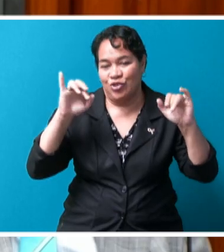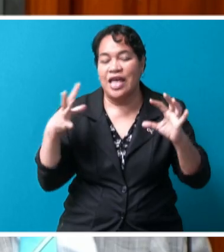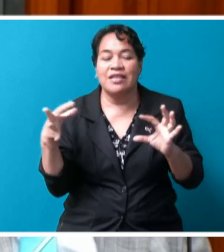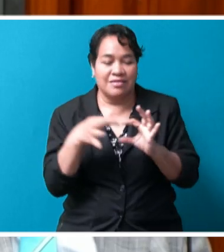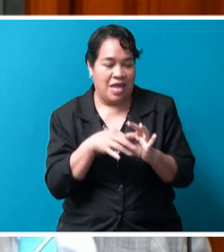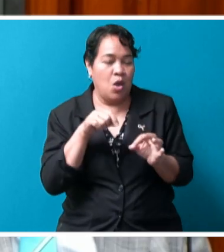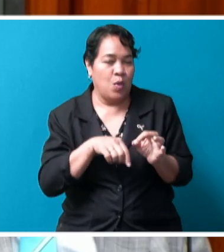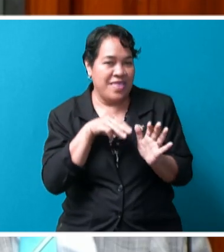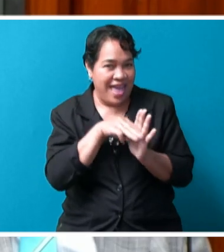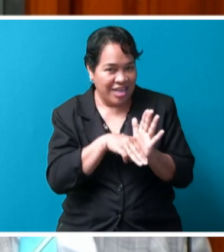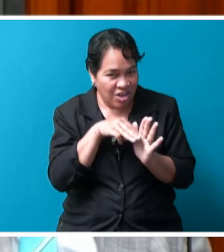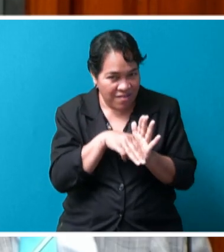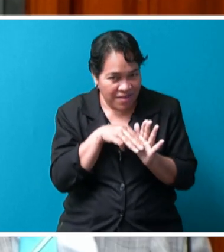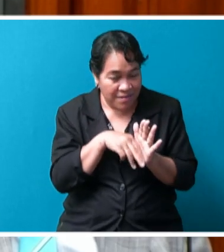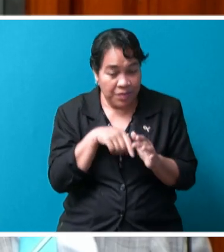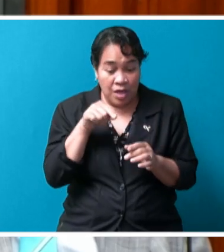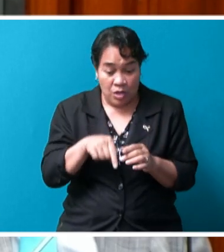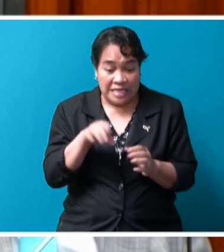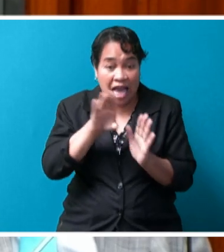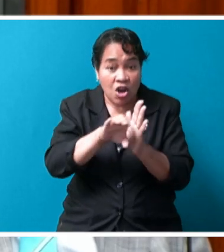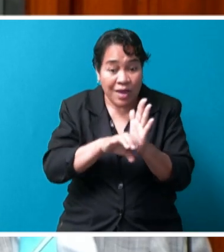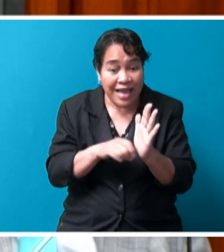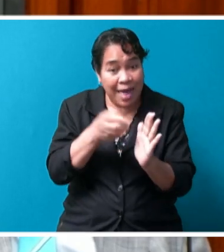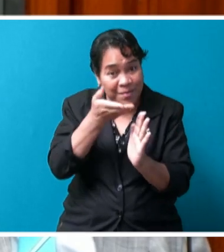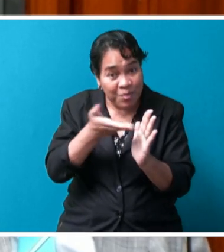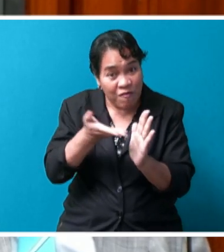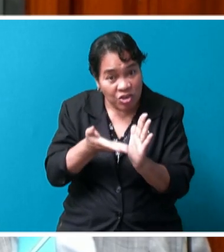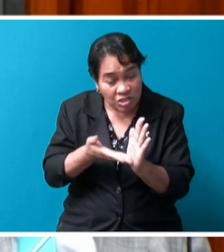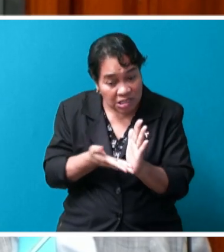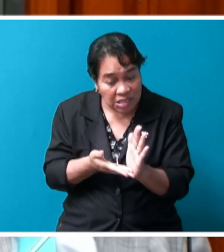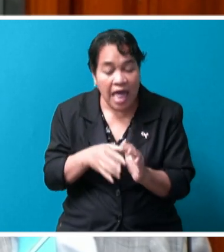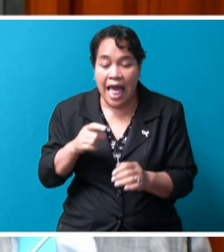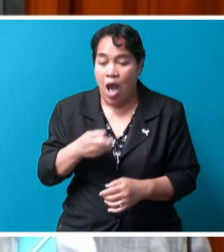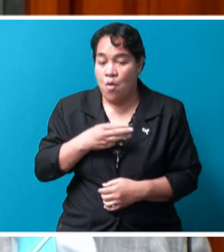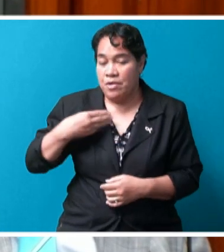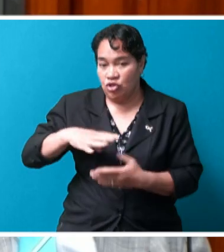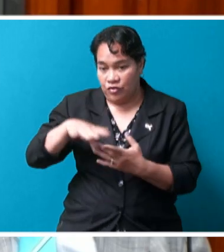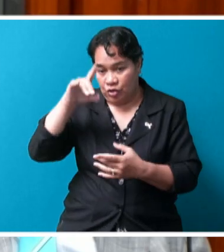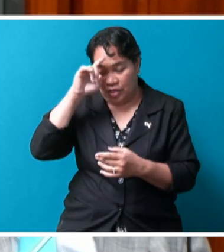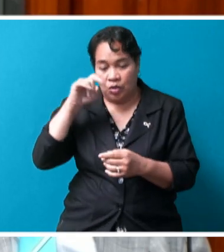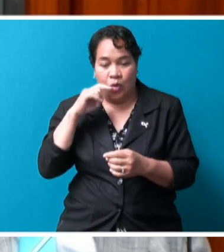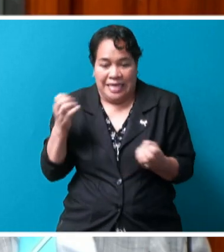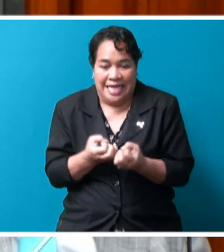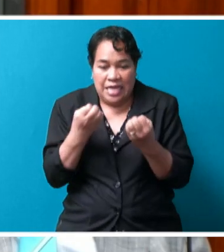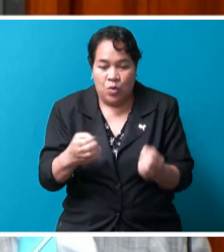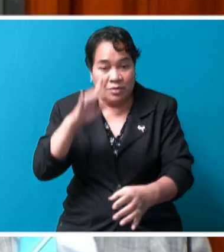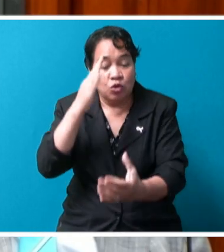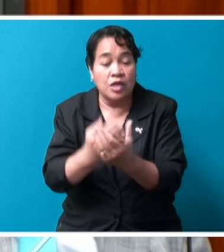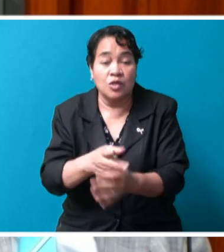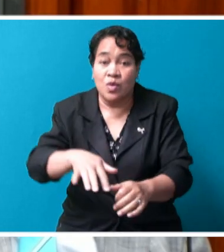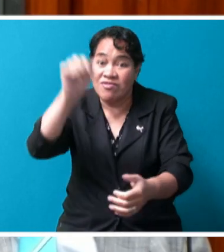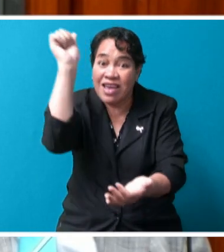HIV. Through these curriculum provisions, Mr. Speaker, the Ministry aims to equip students with accurate